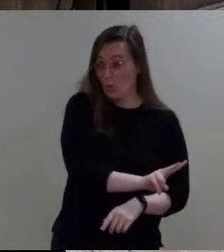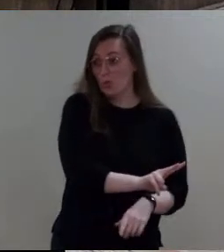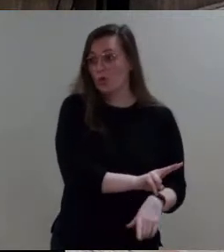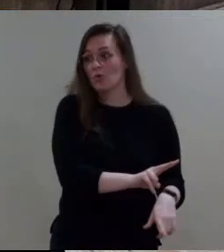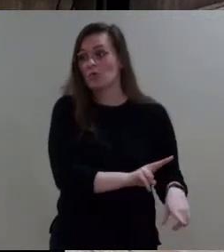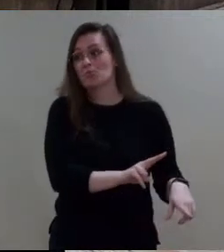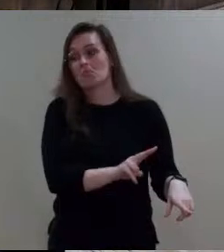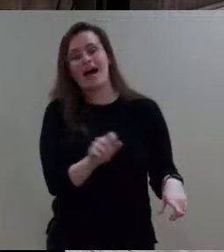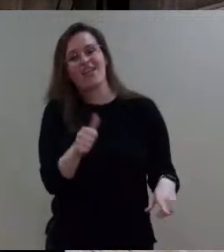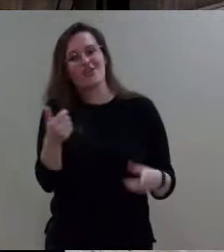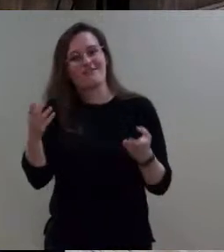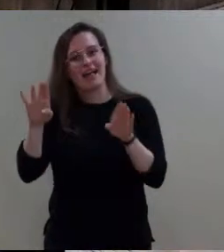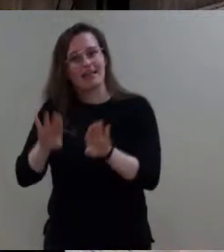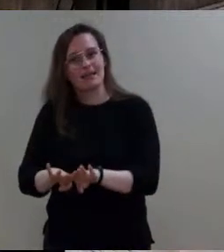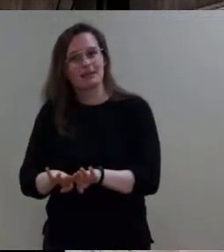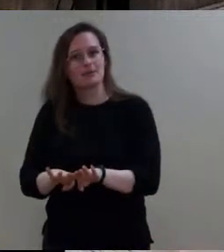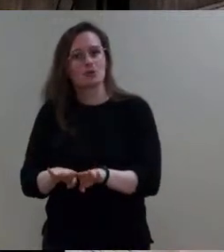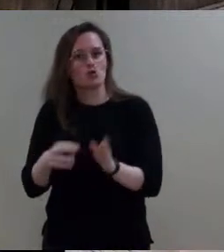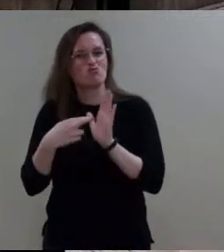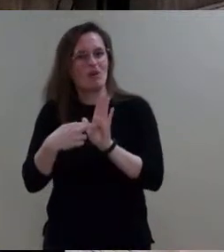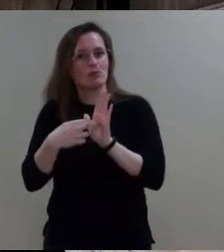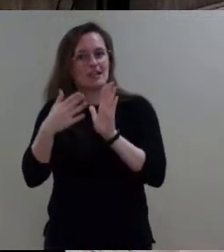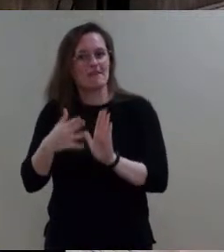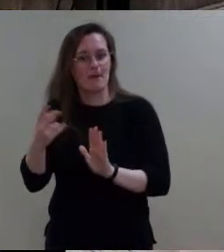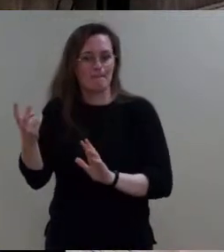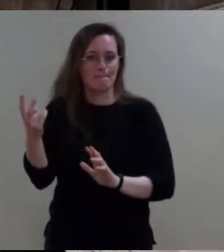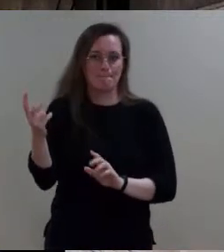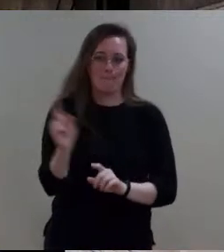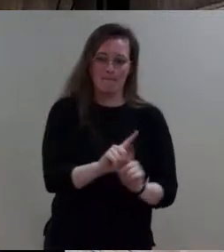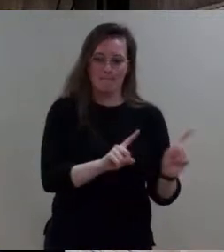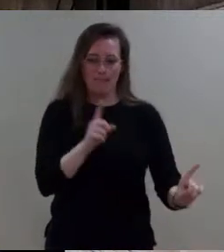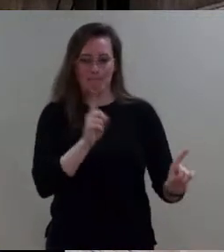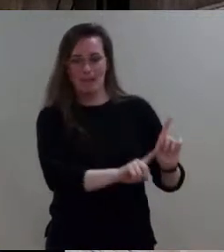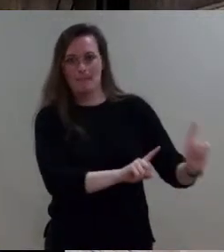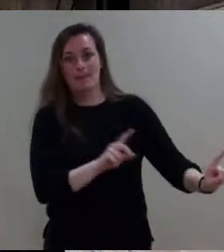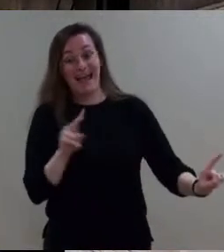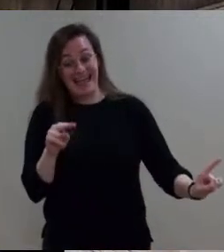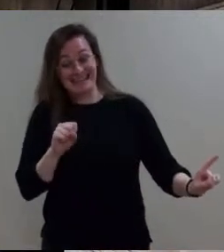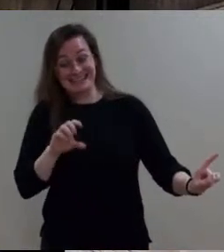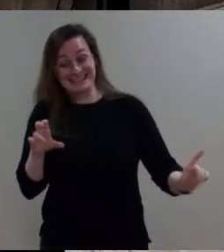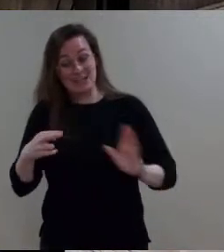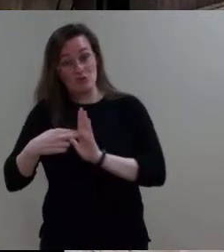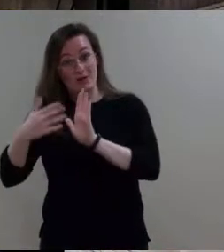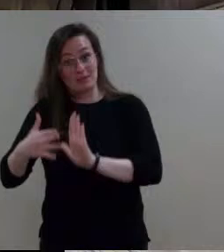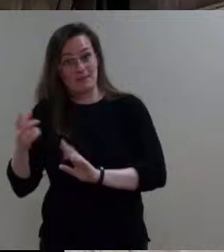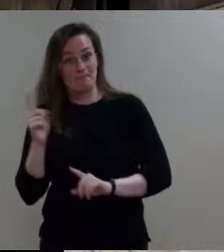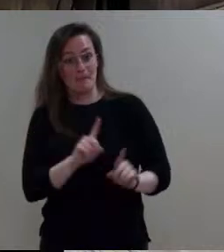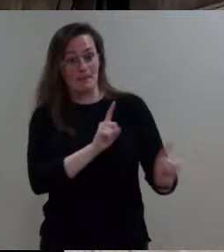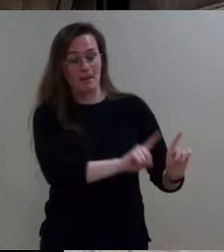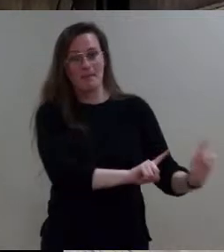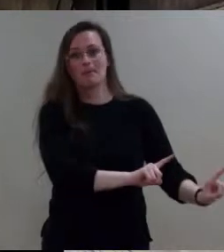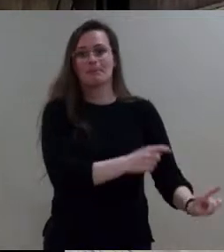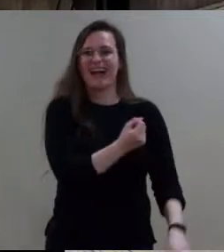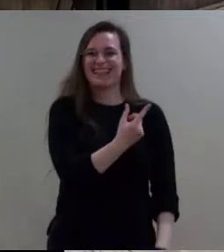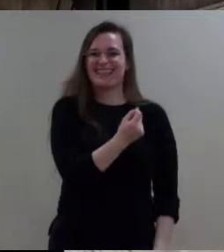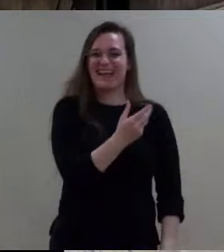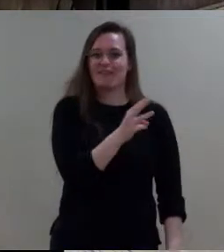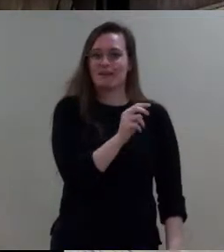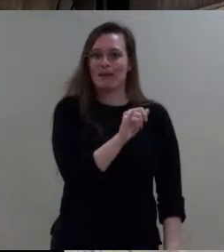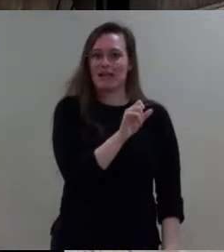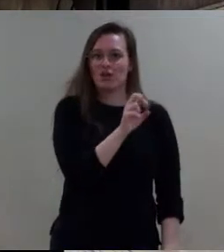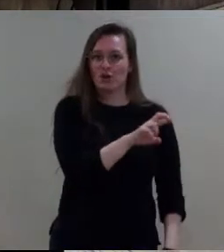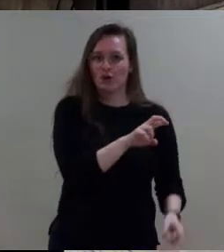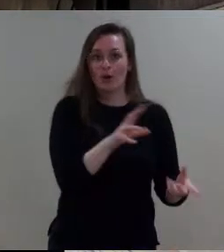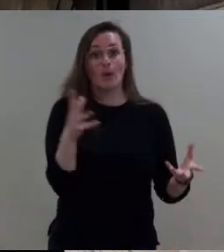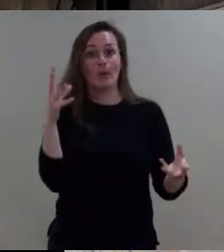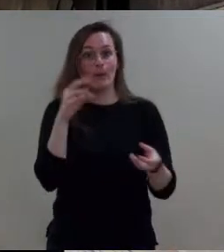and also a representative from NSCC, 11 mayors and 12 cities from around all the countries, and were over